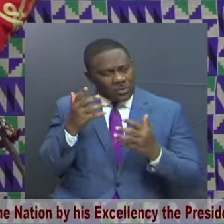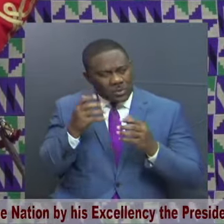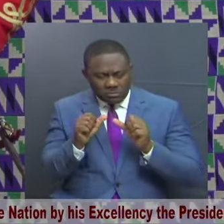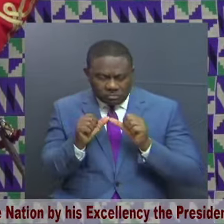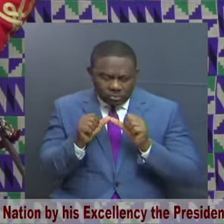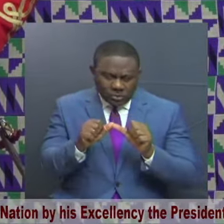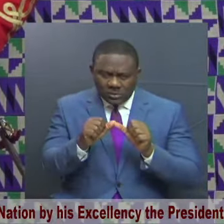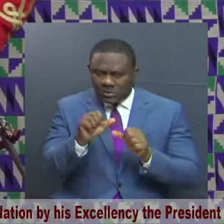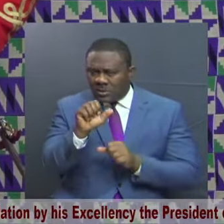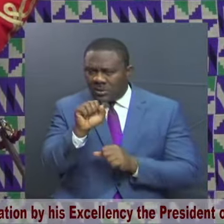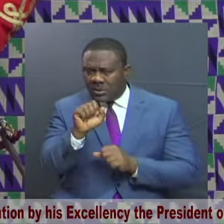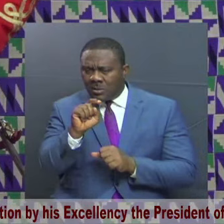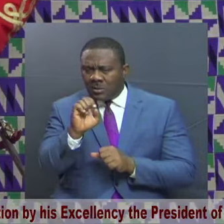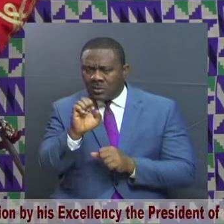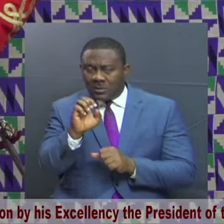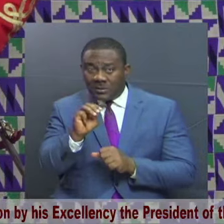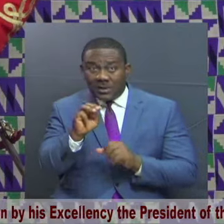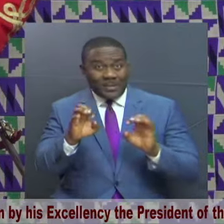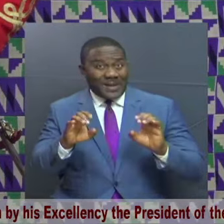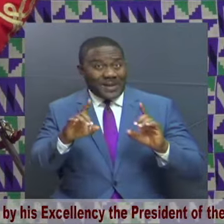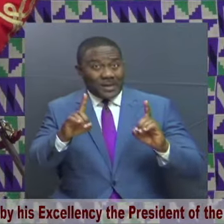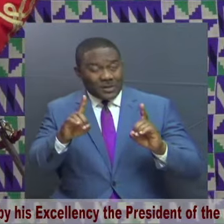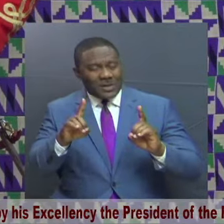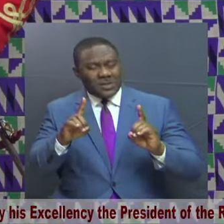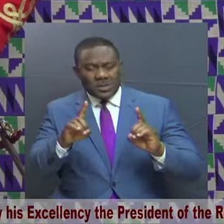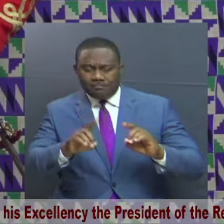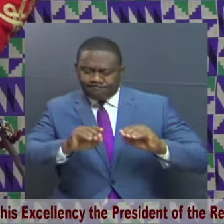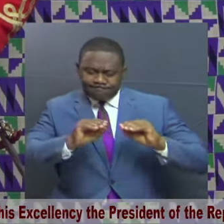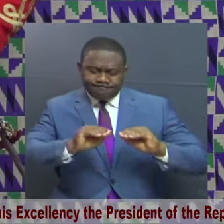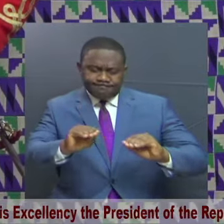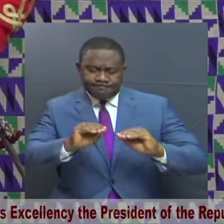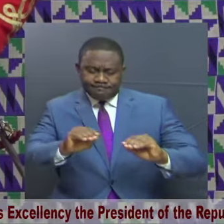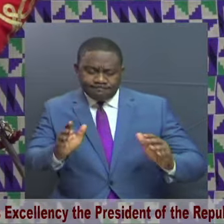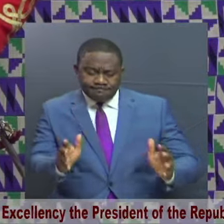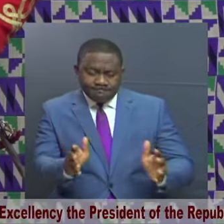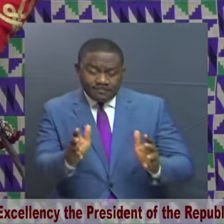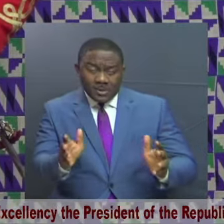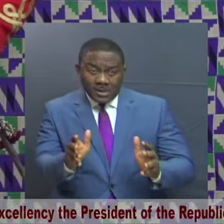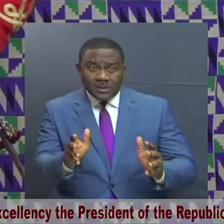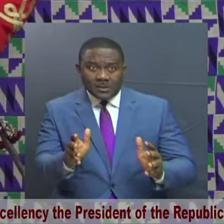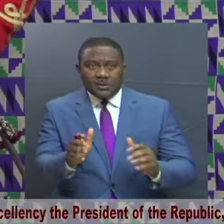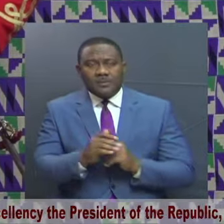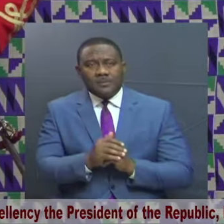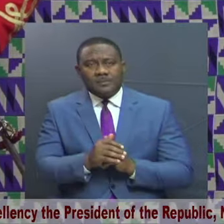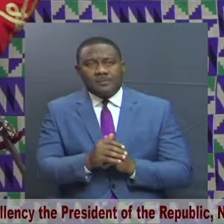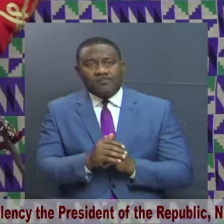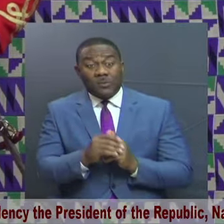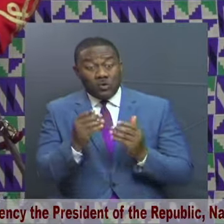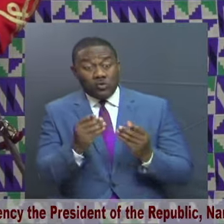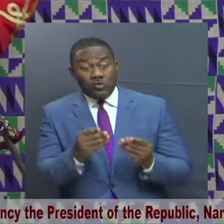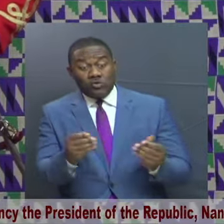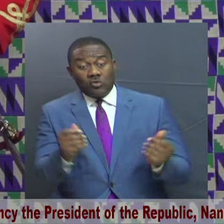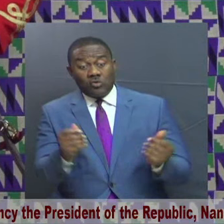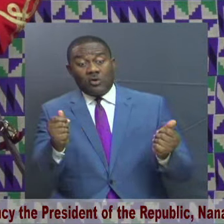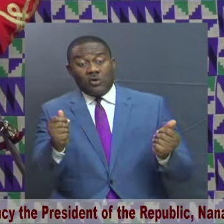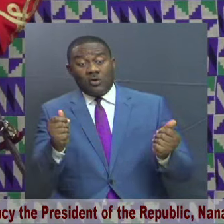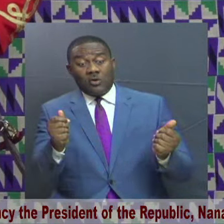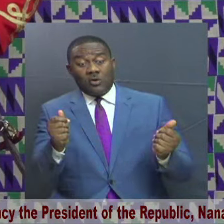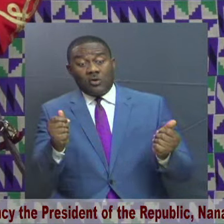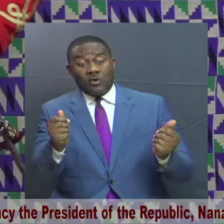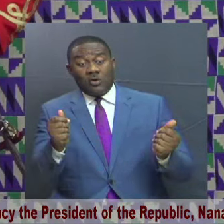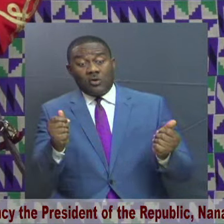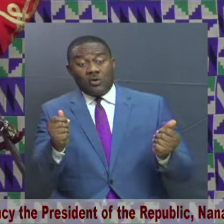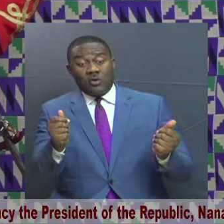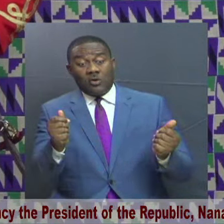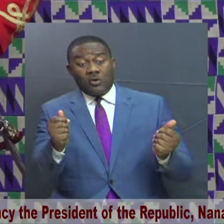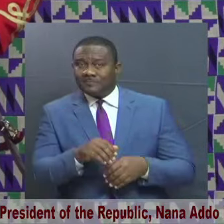stem education at the pre Trey level key interventions have includ included